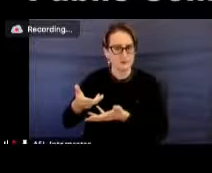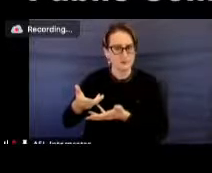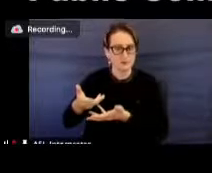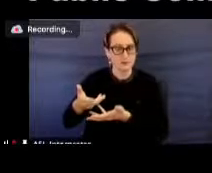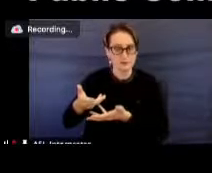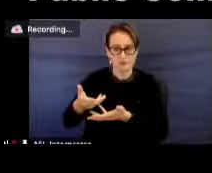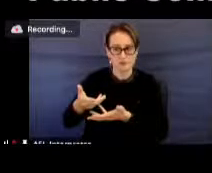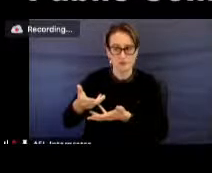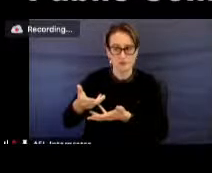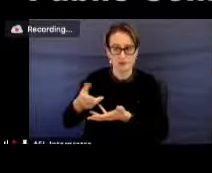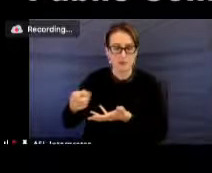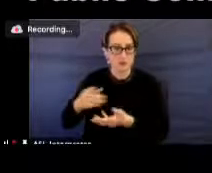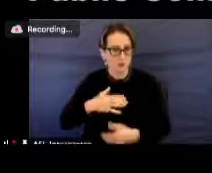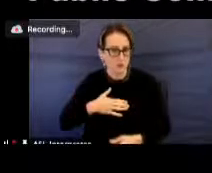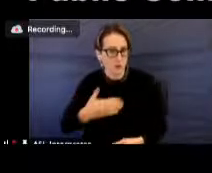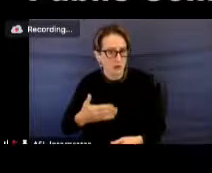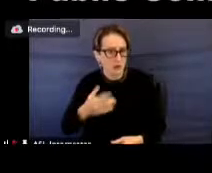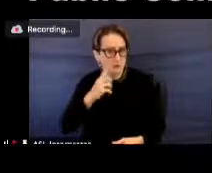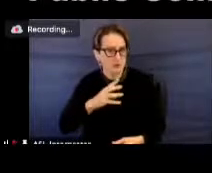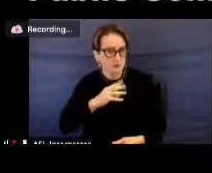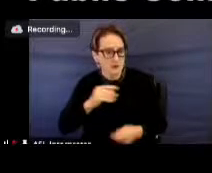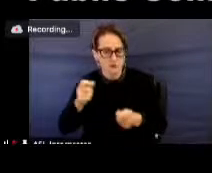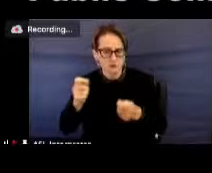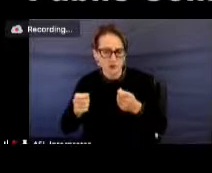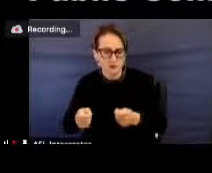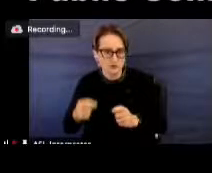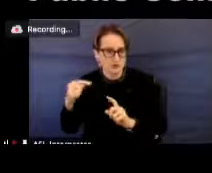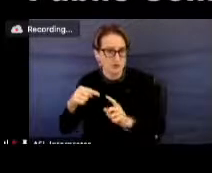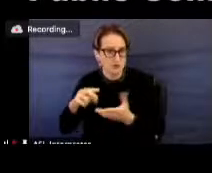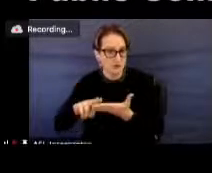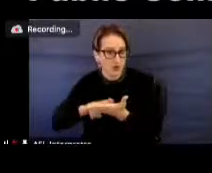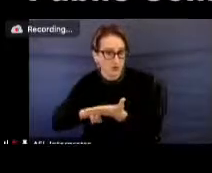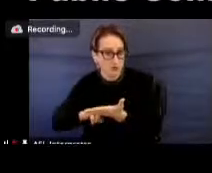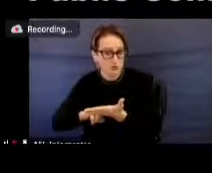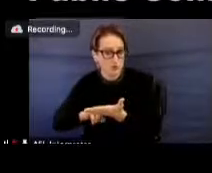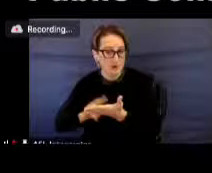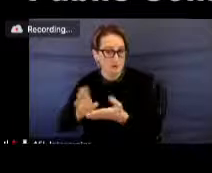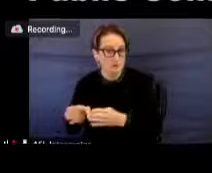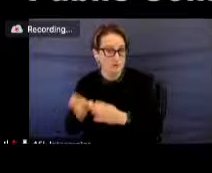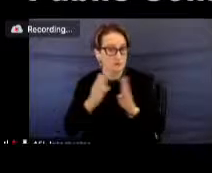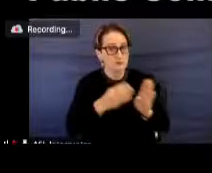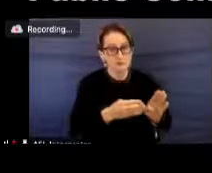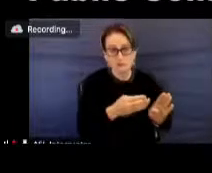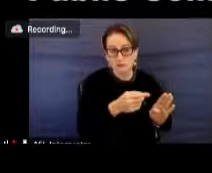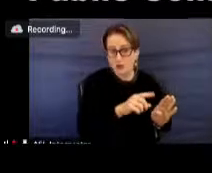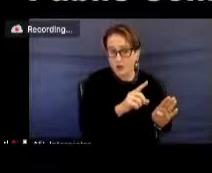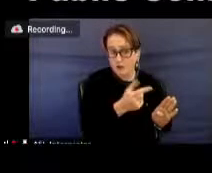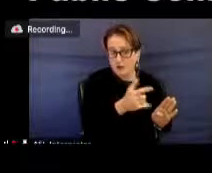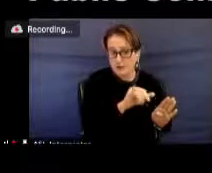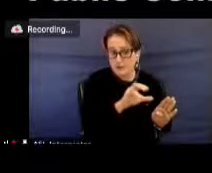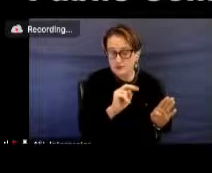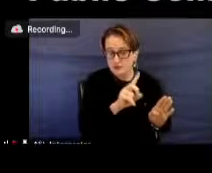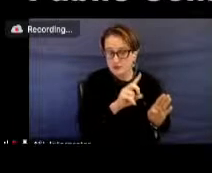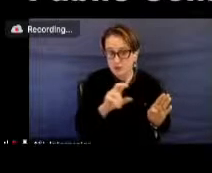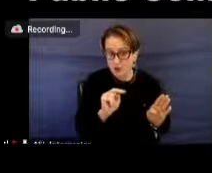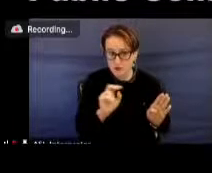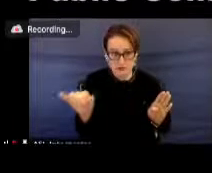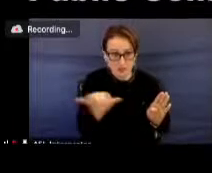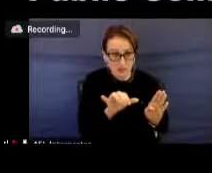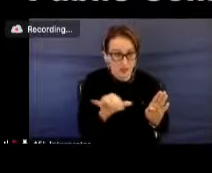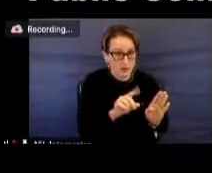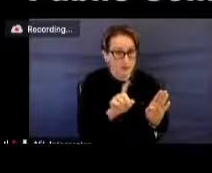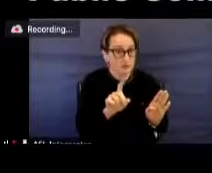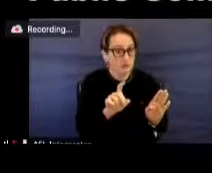responsive to the changes of the contract. Is there a sense about the responsiveness of Gibson Dunn to these proposed